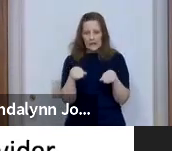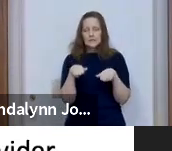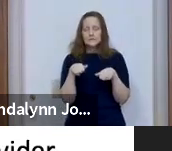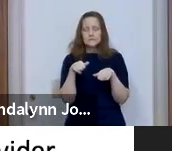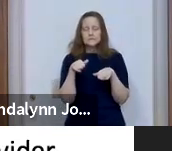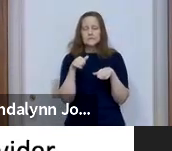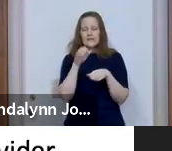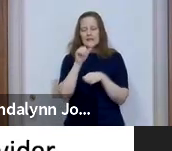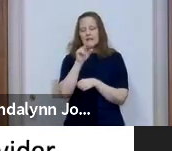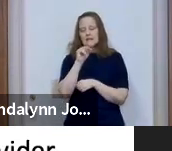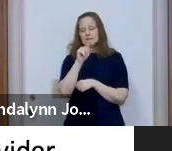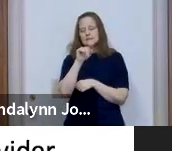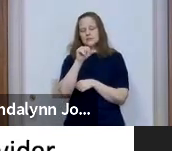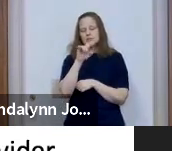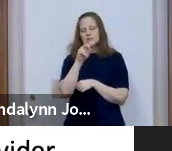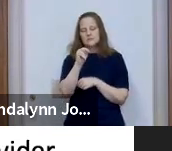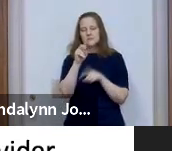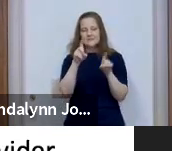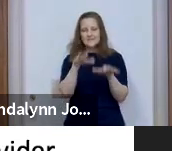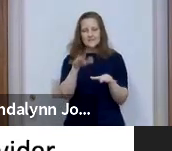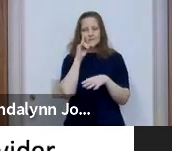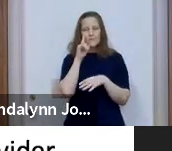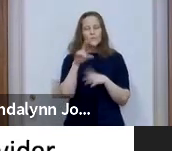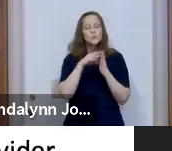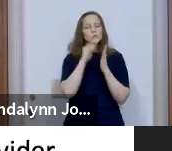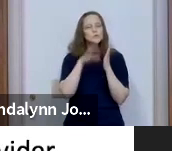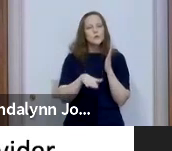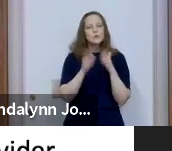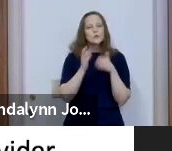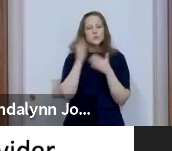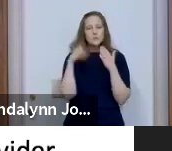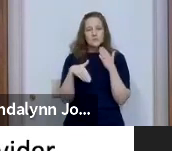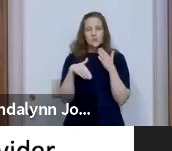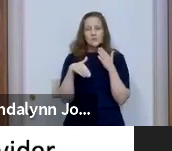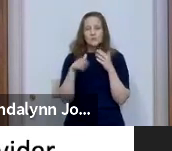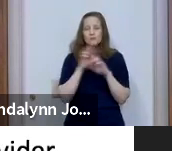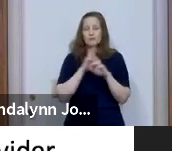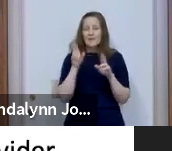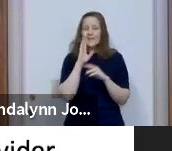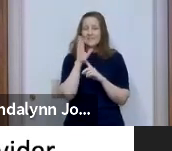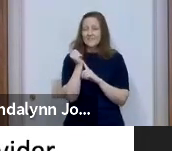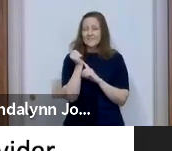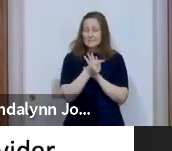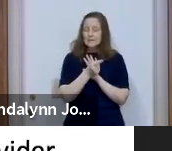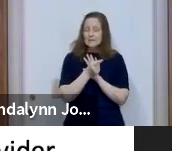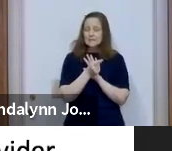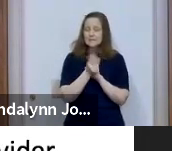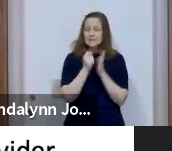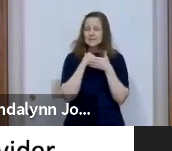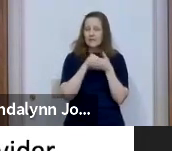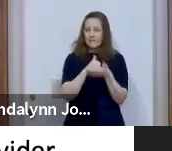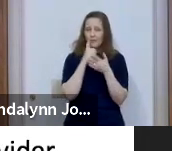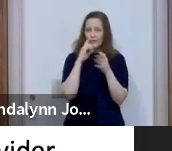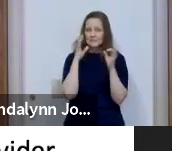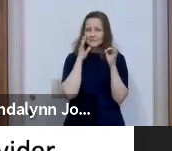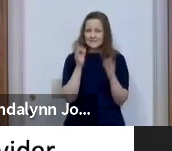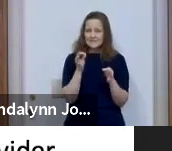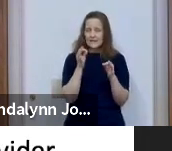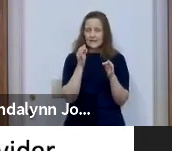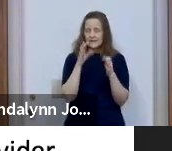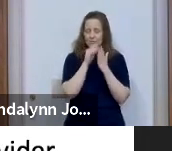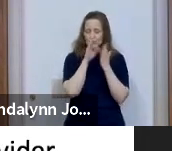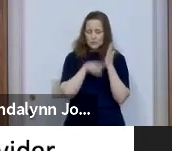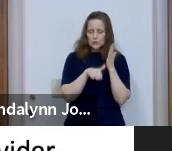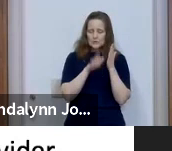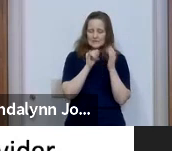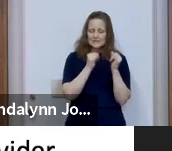antigen tests for students. Results are ready within 15 minutes, and this is very helpful as far as making decisions on students who do need